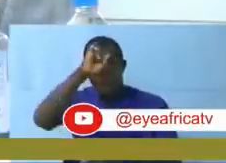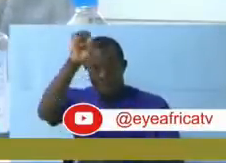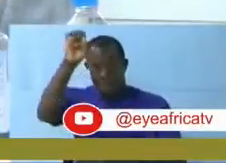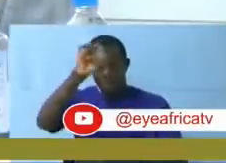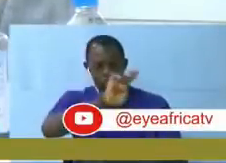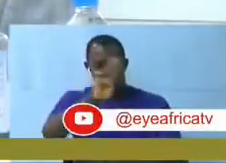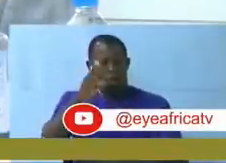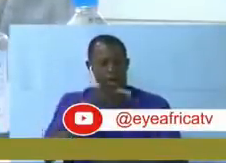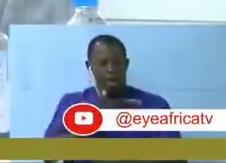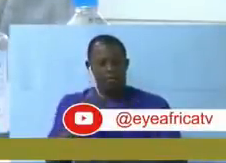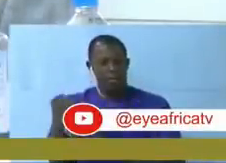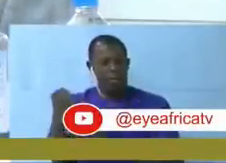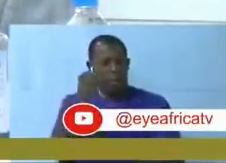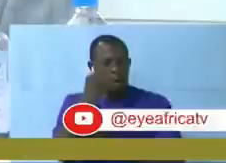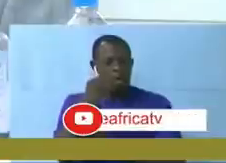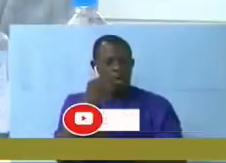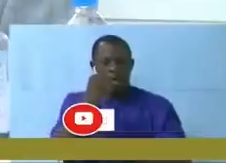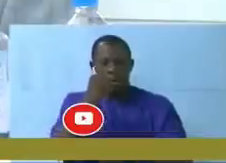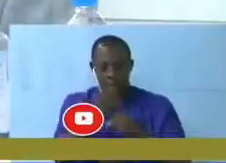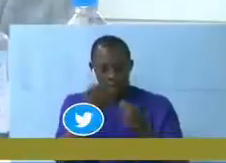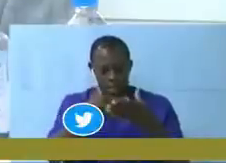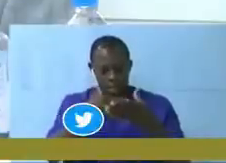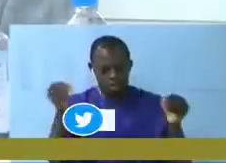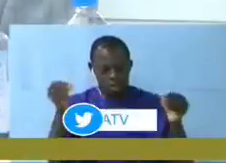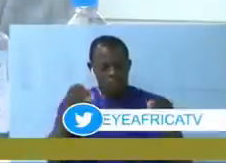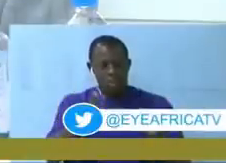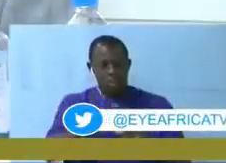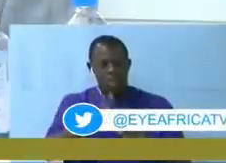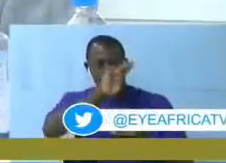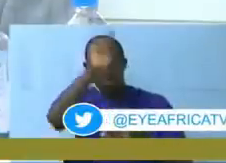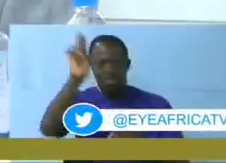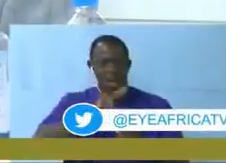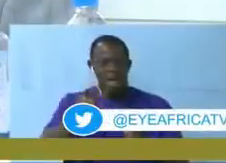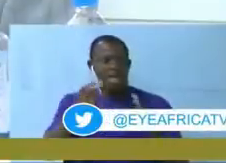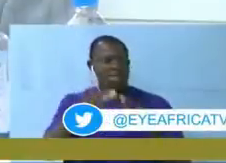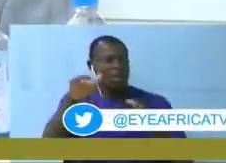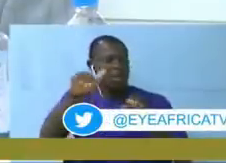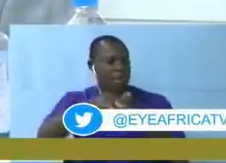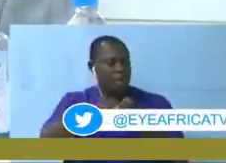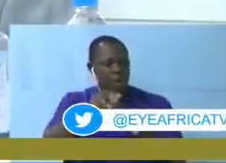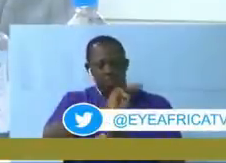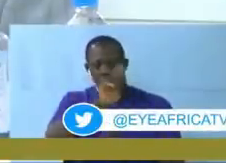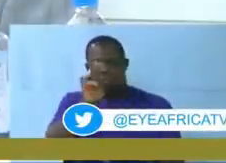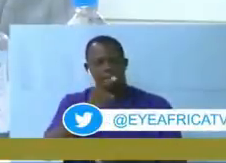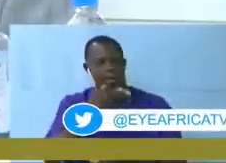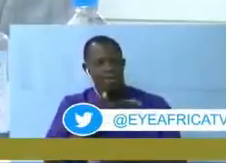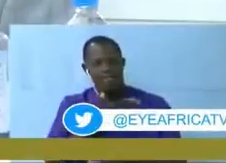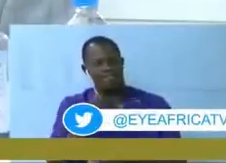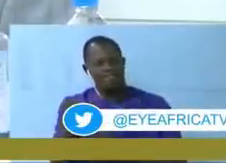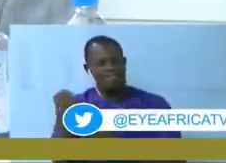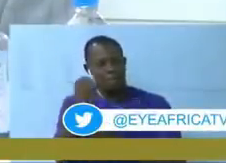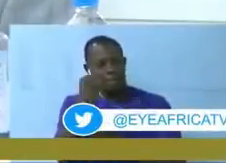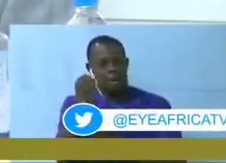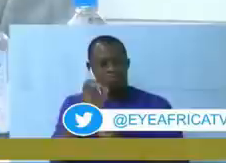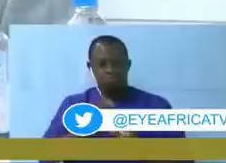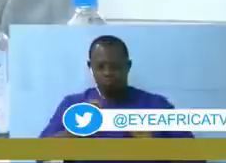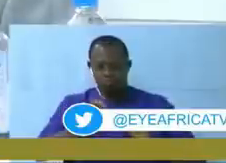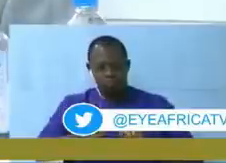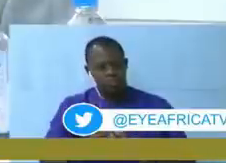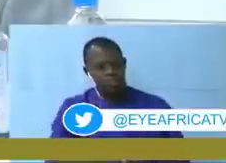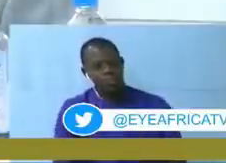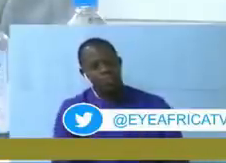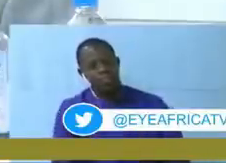parliament, ni nga xamné ni outé na ak réewi Amérique nga xamné ni jité réew mi amu dara lo xamné def nako pour daldi tassaré